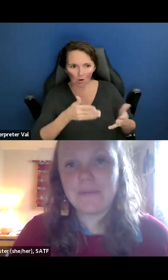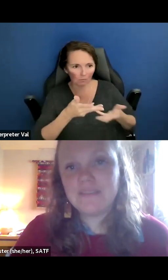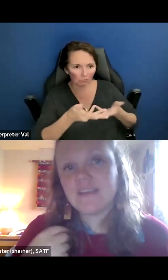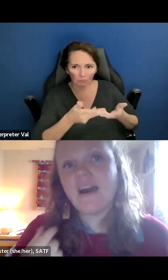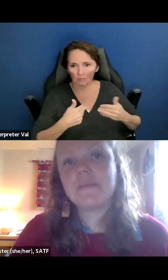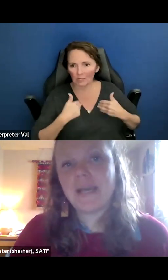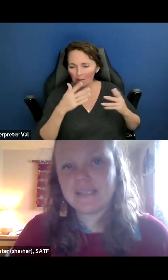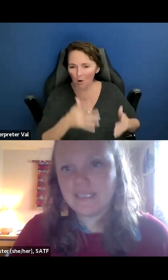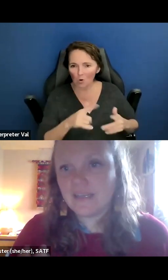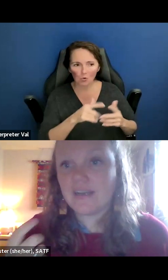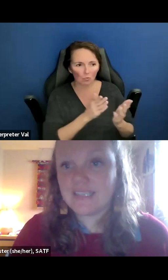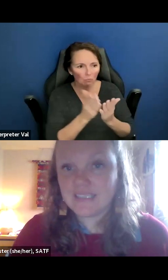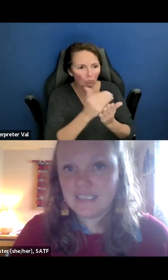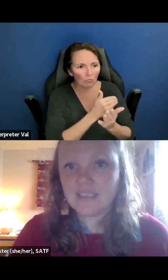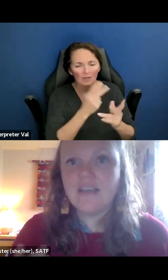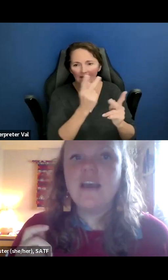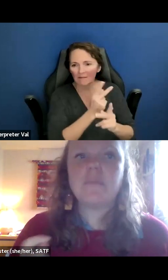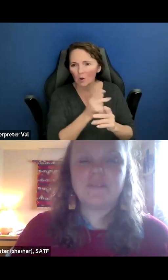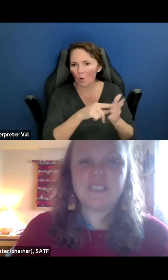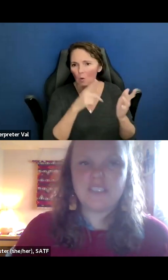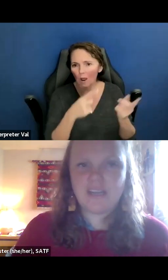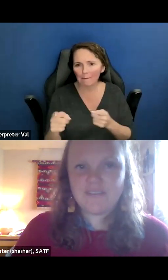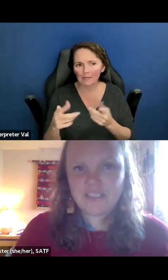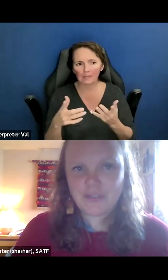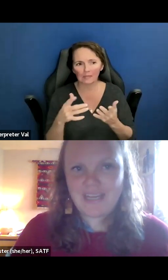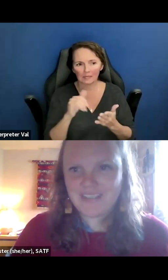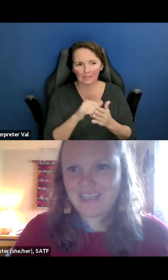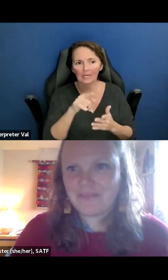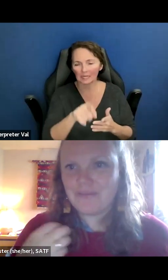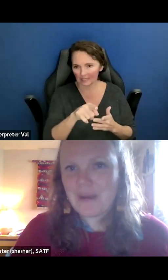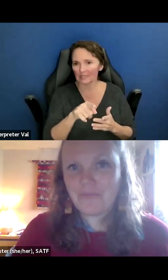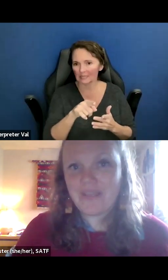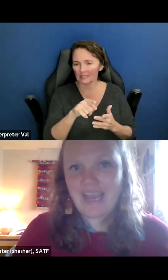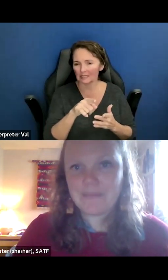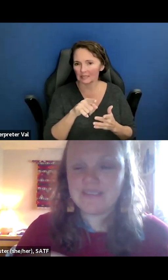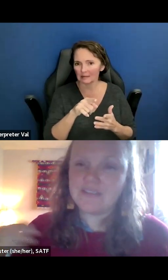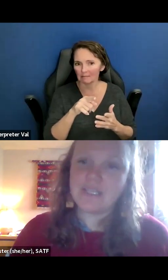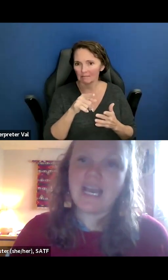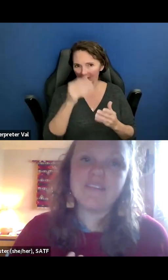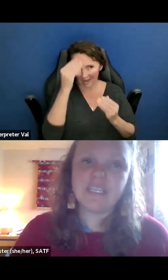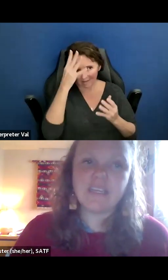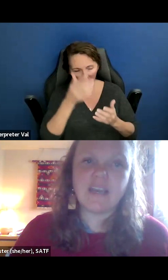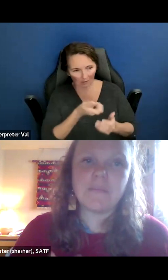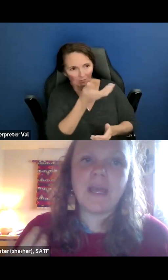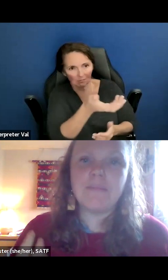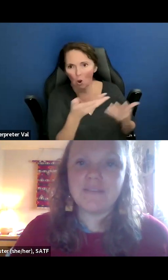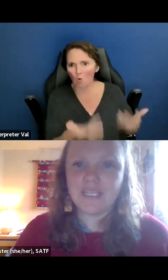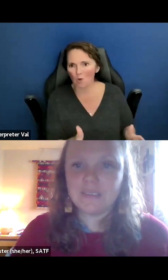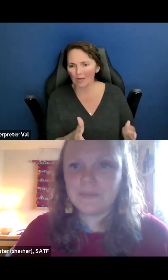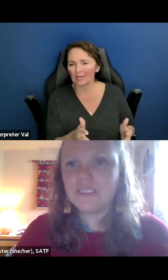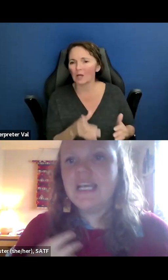abuse that happens, is automatically contacting a privileged and confidential advocate when that happens. So that advocate could come